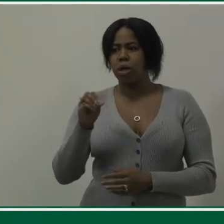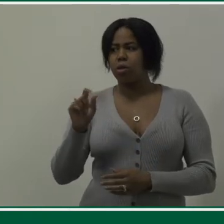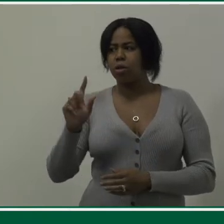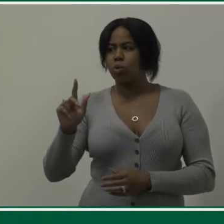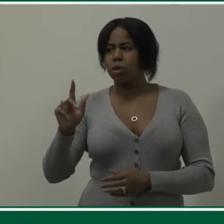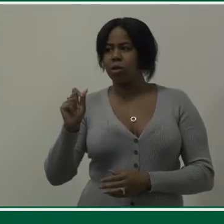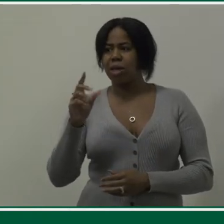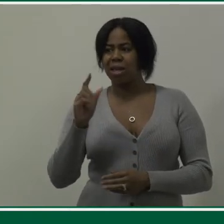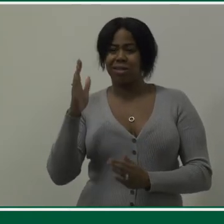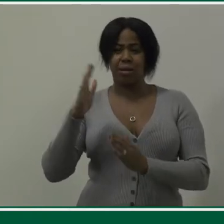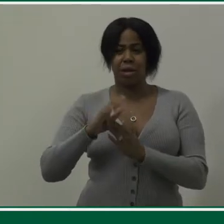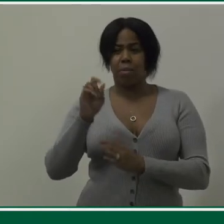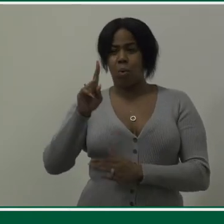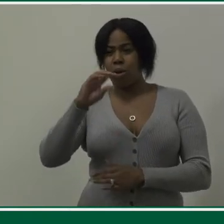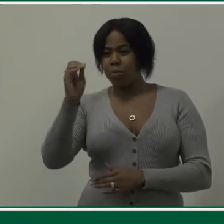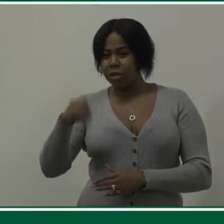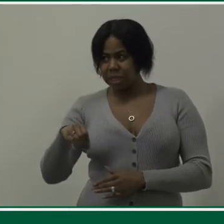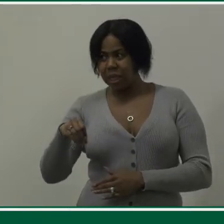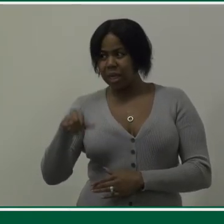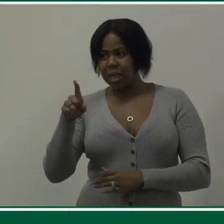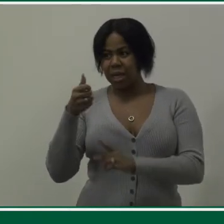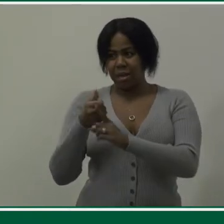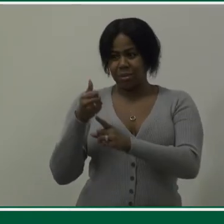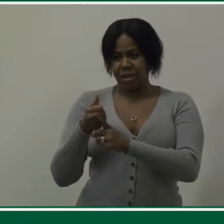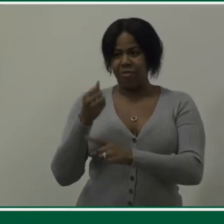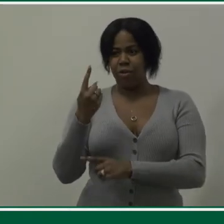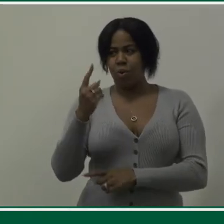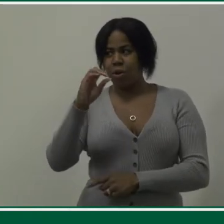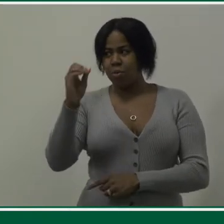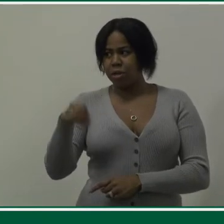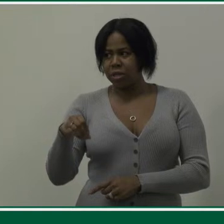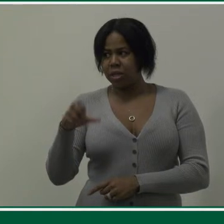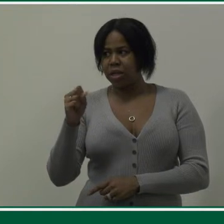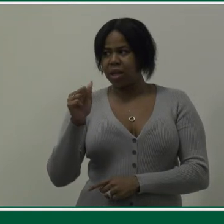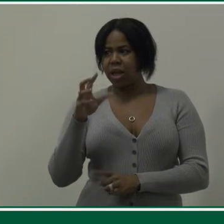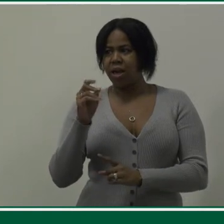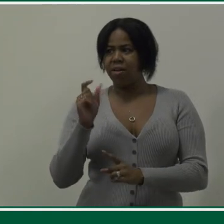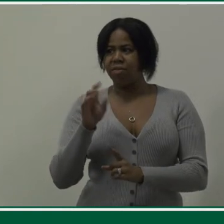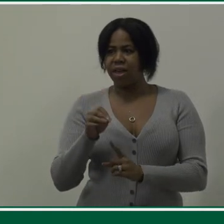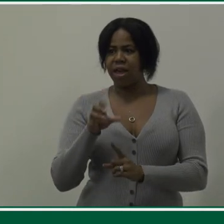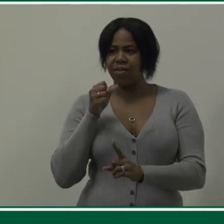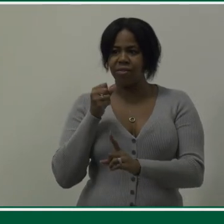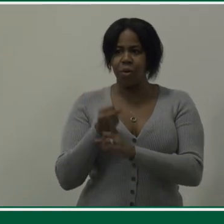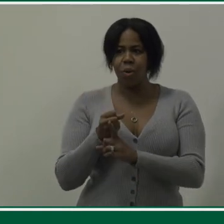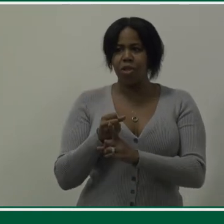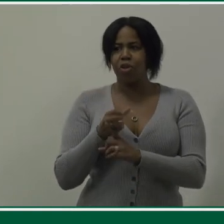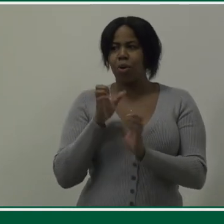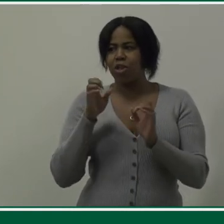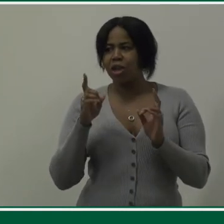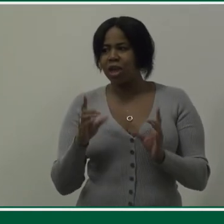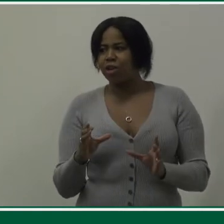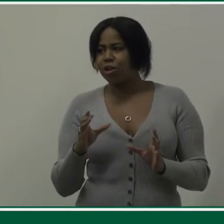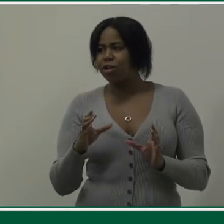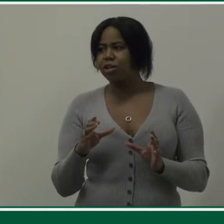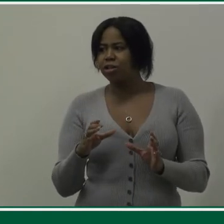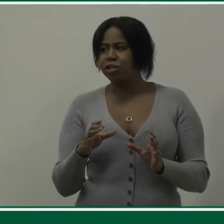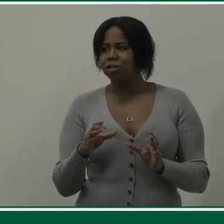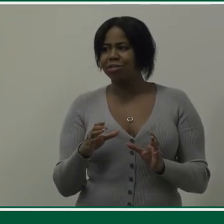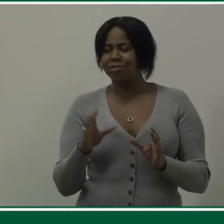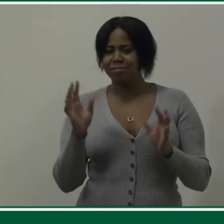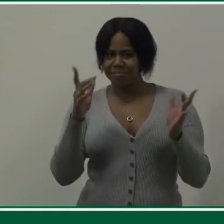the top 1%, yes, top 1% of influential education scholars in the